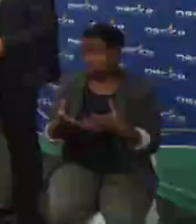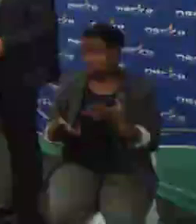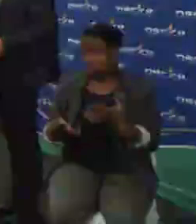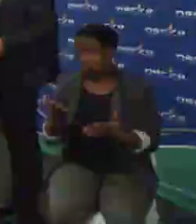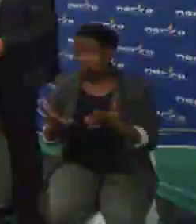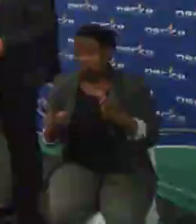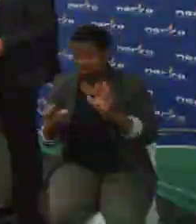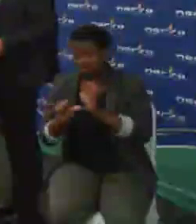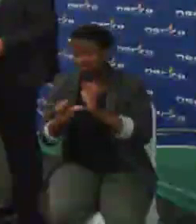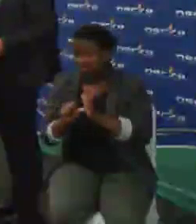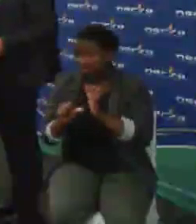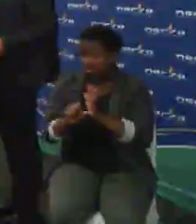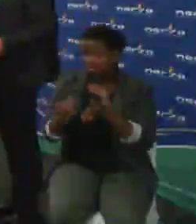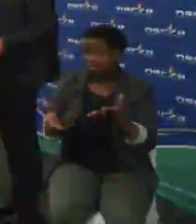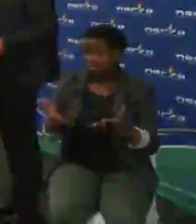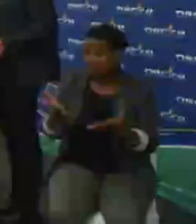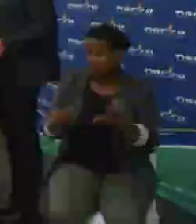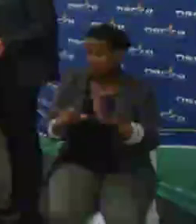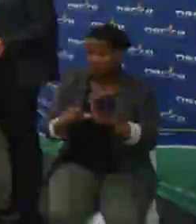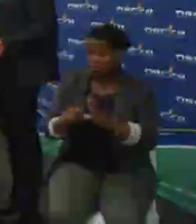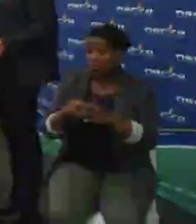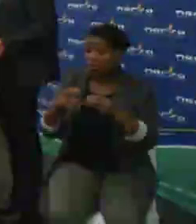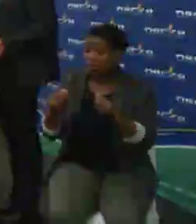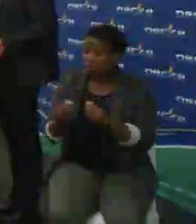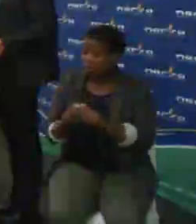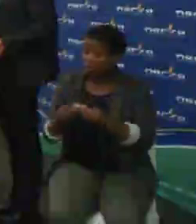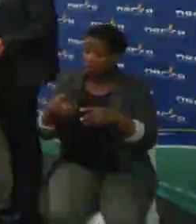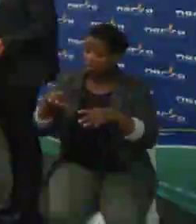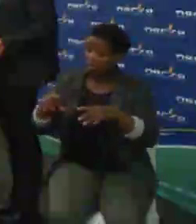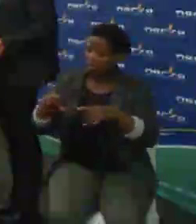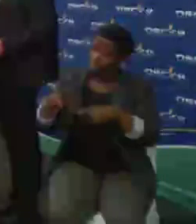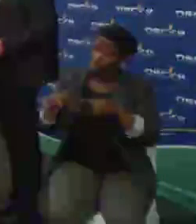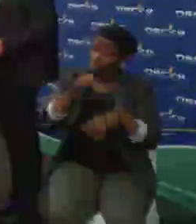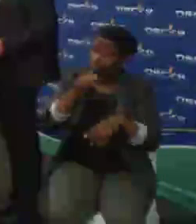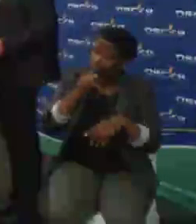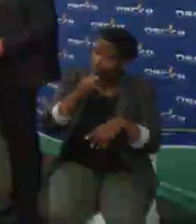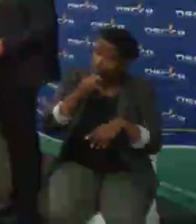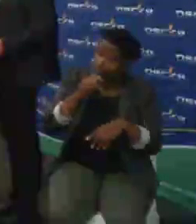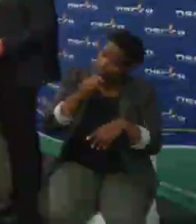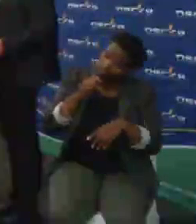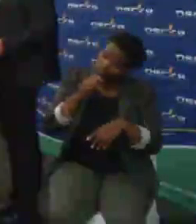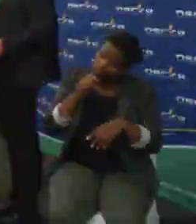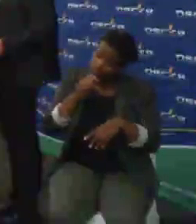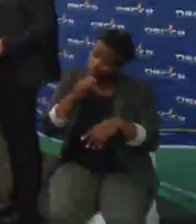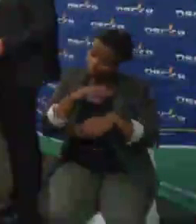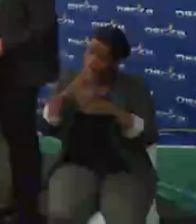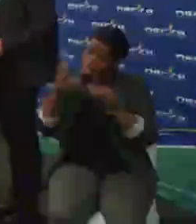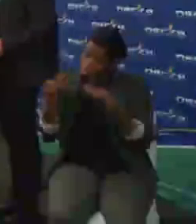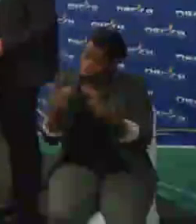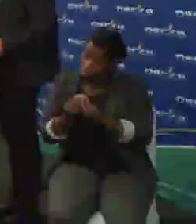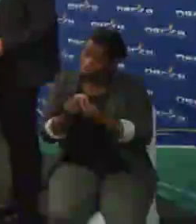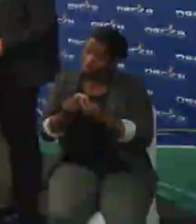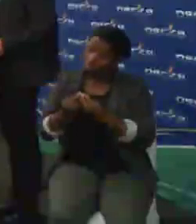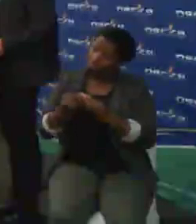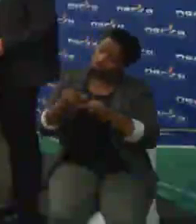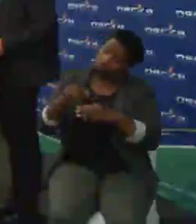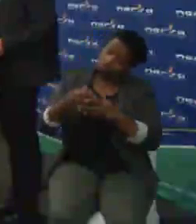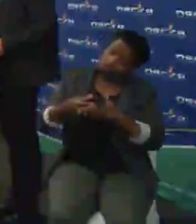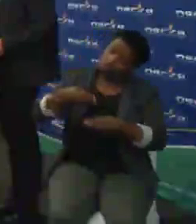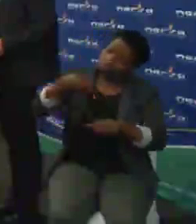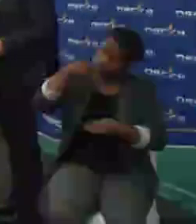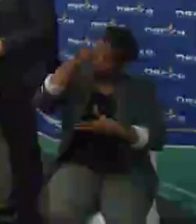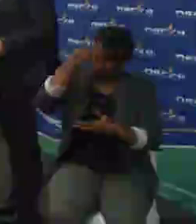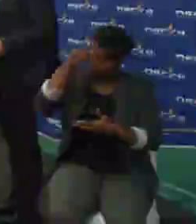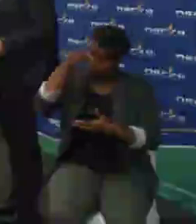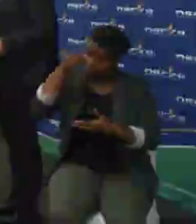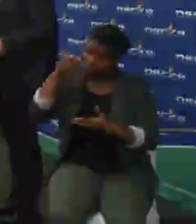an indicative of inelasticity, but it is a reality that you have no alternative or